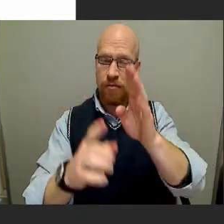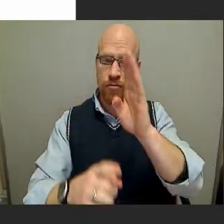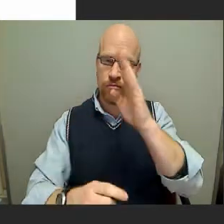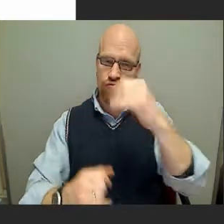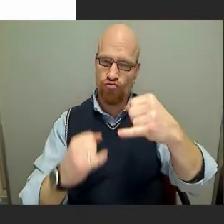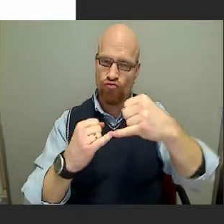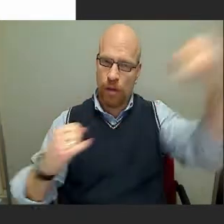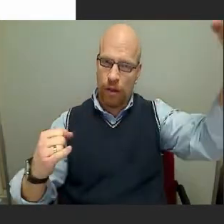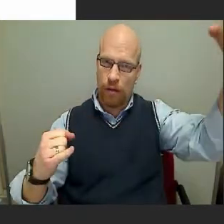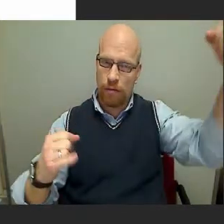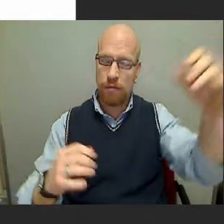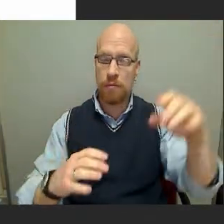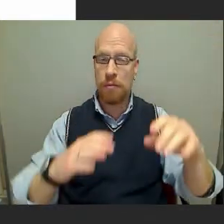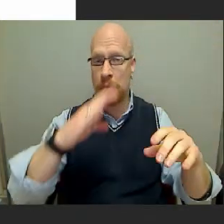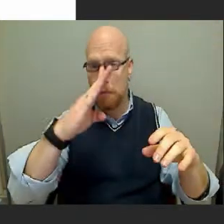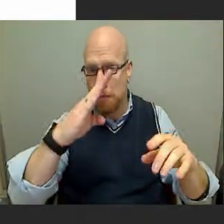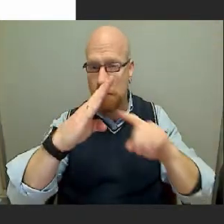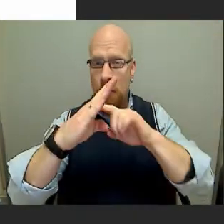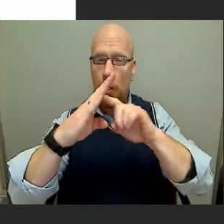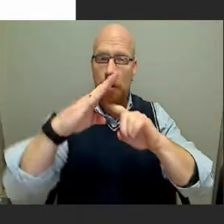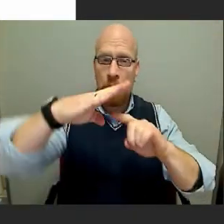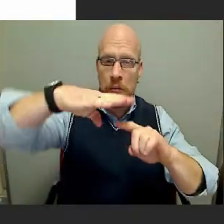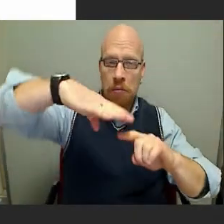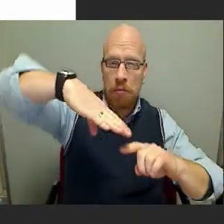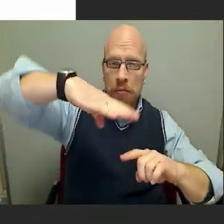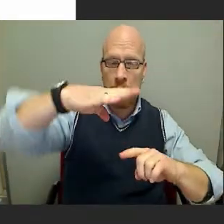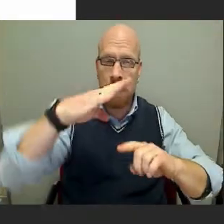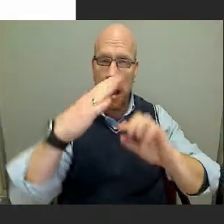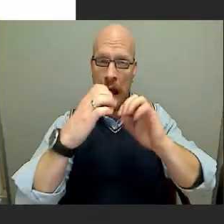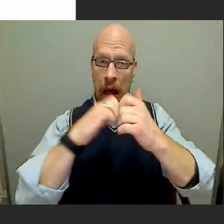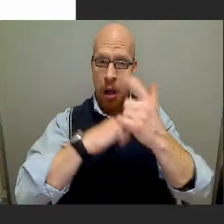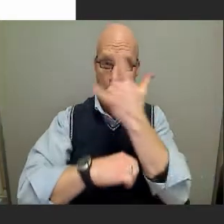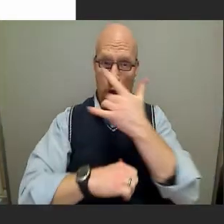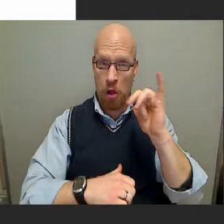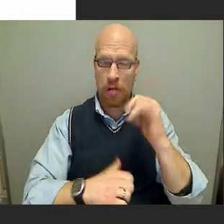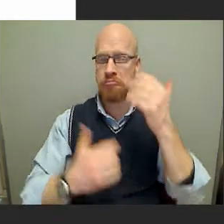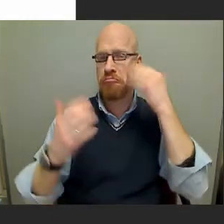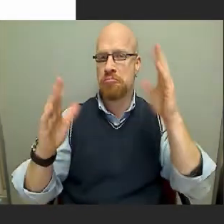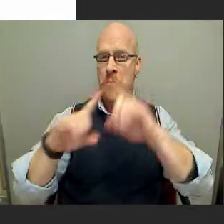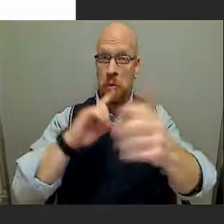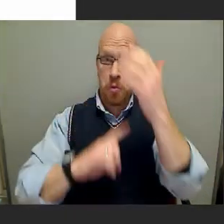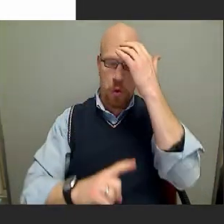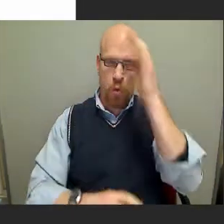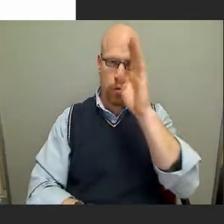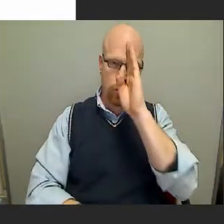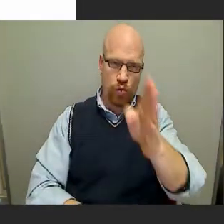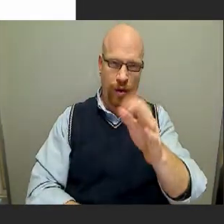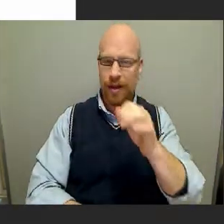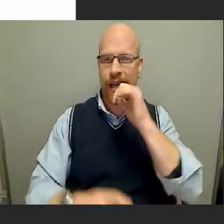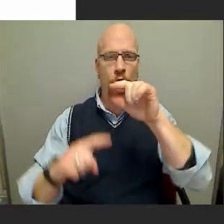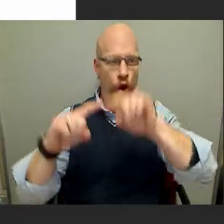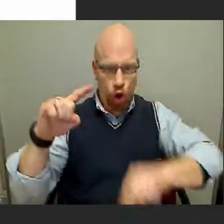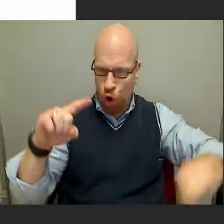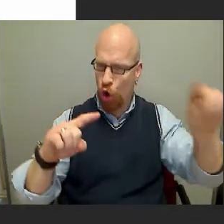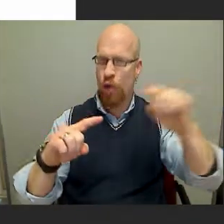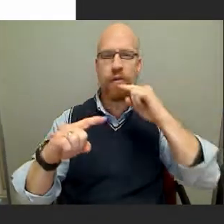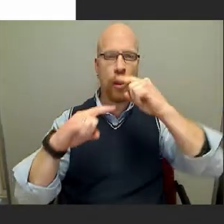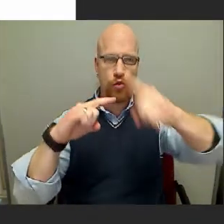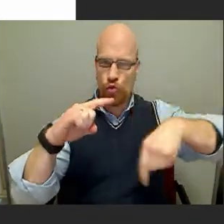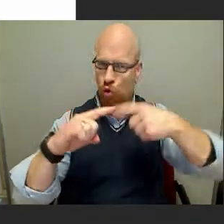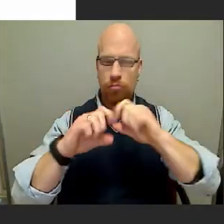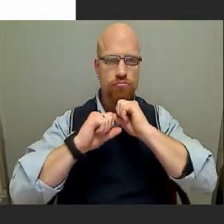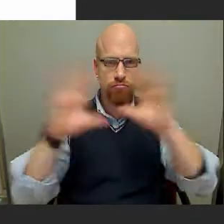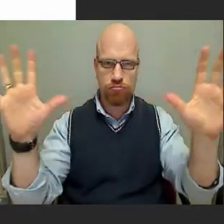now linear equations are equations that will graph in a straight line we're not sure how